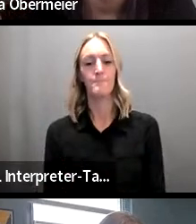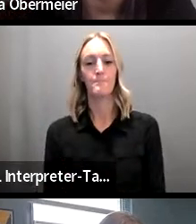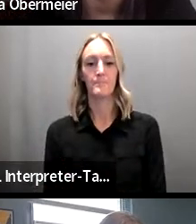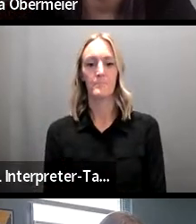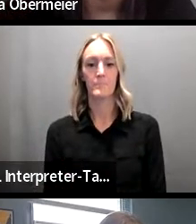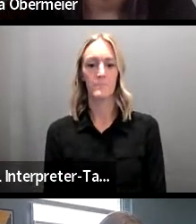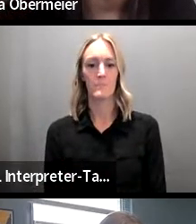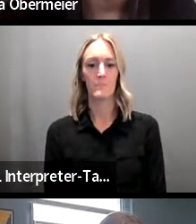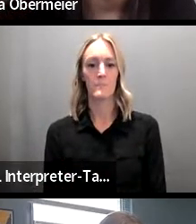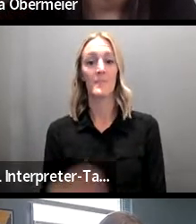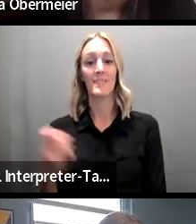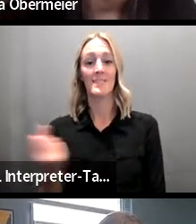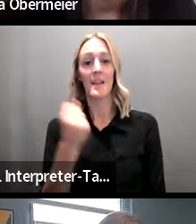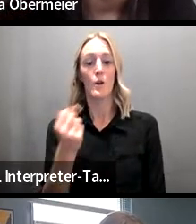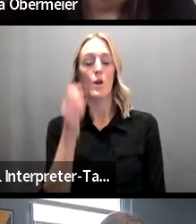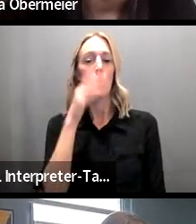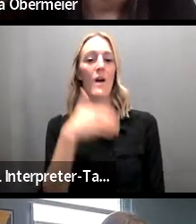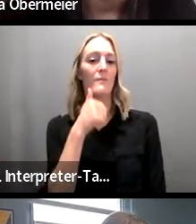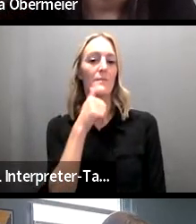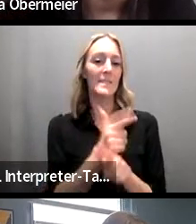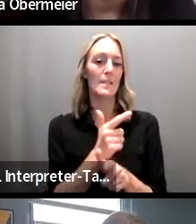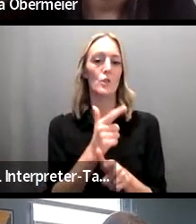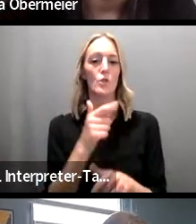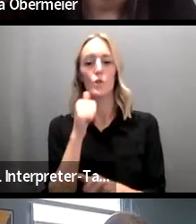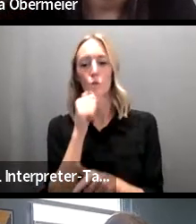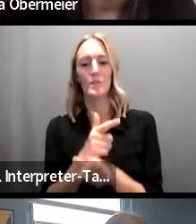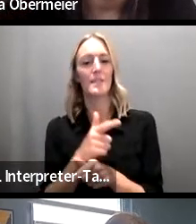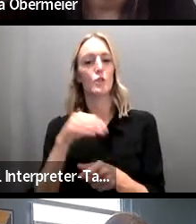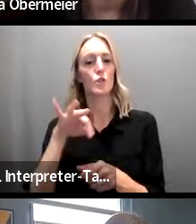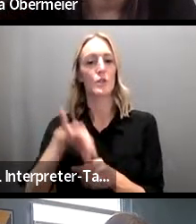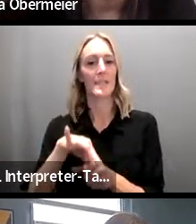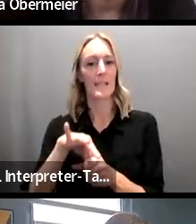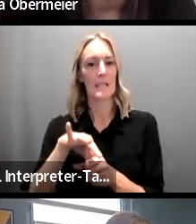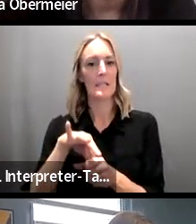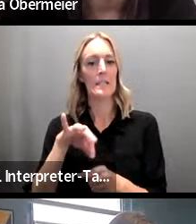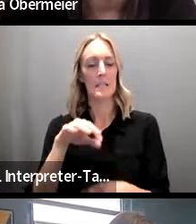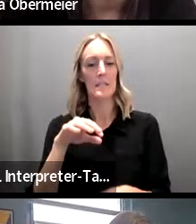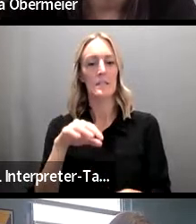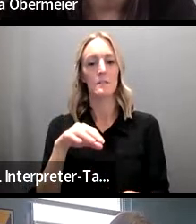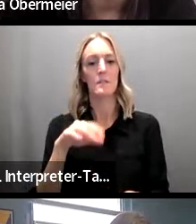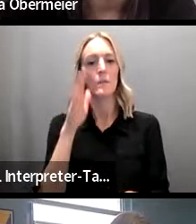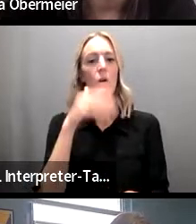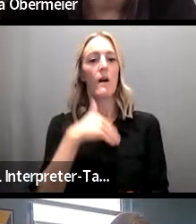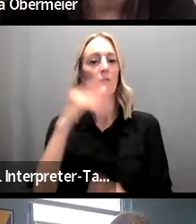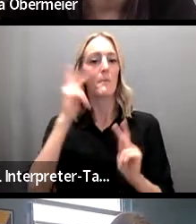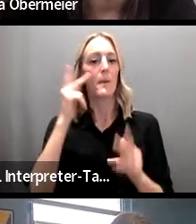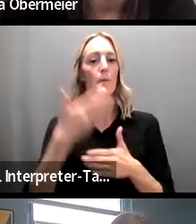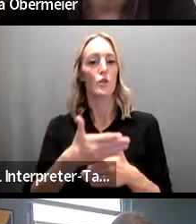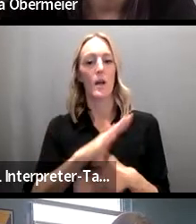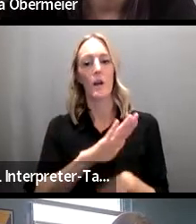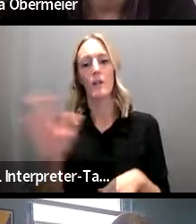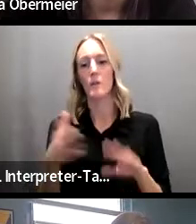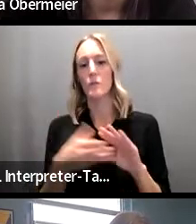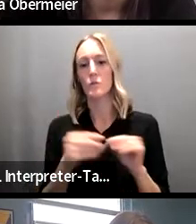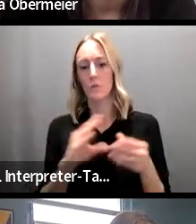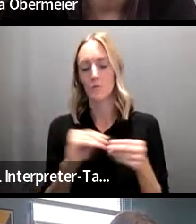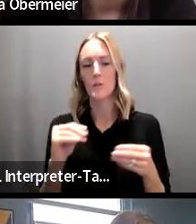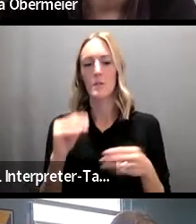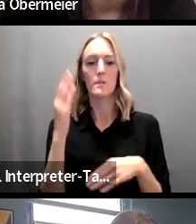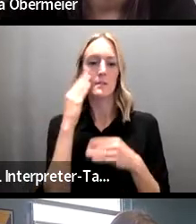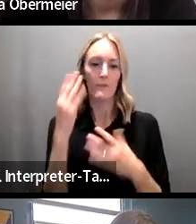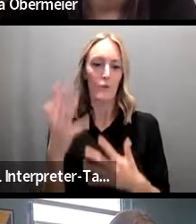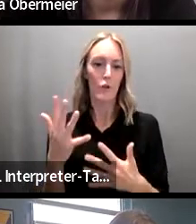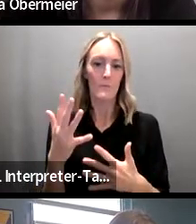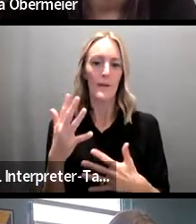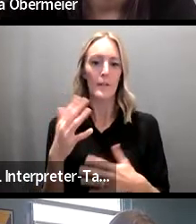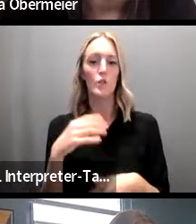have a sister to sister tea, and we will share and have some people share their stories, and we will share information. We will share